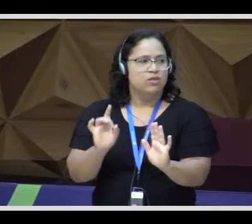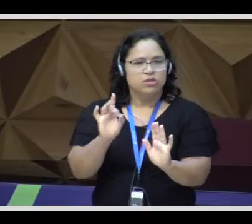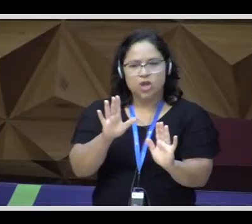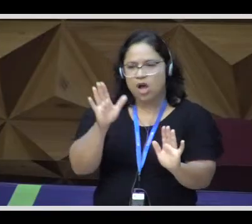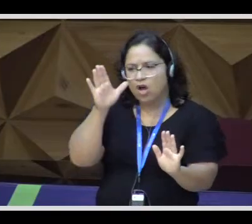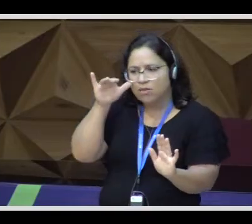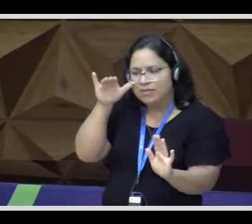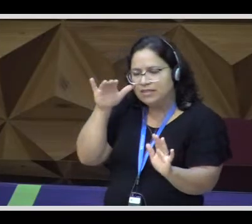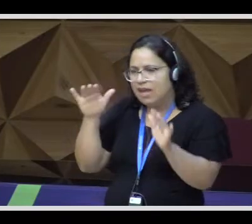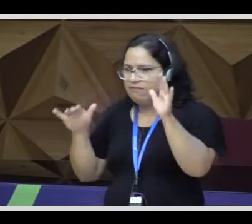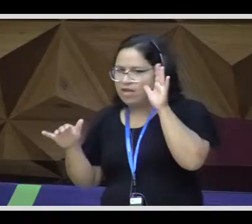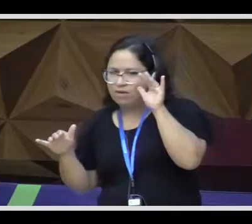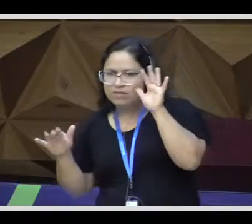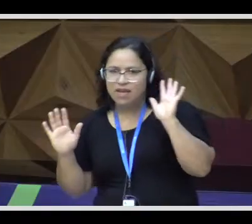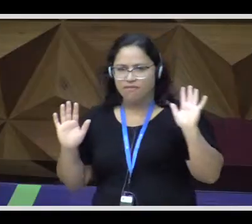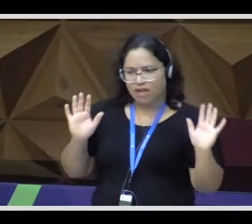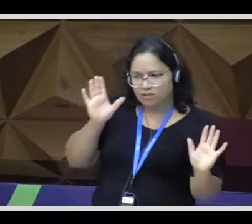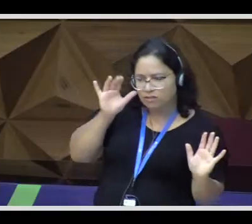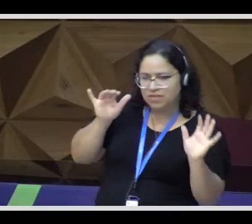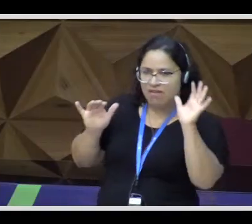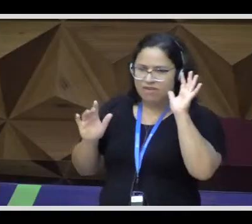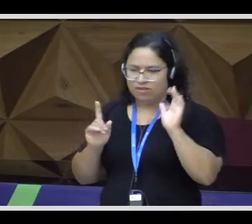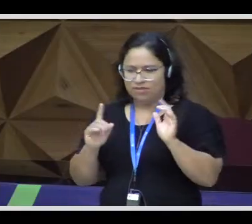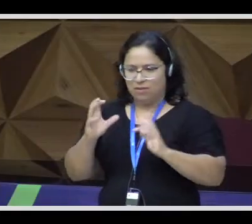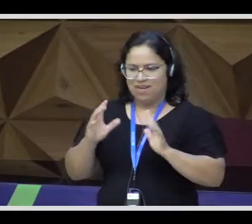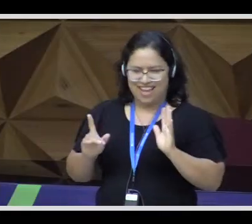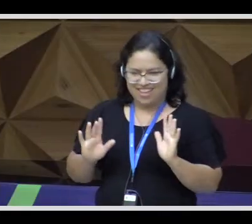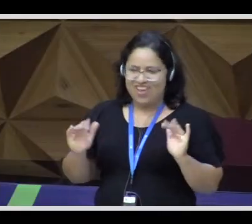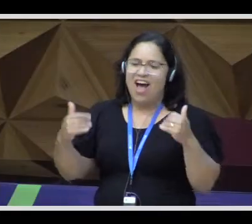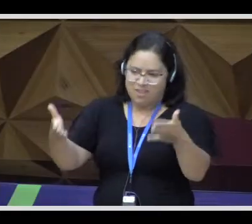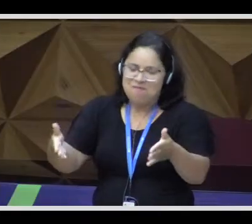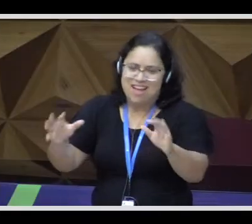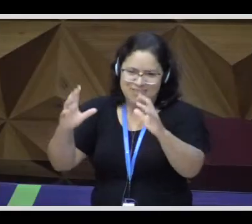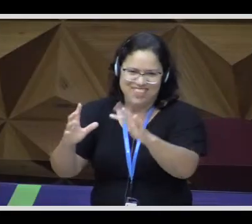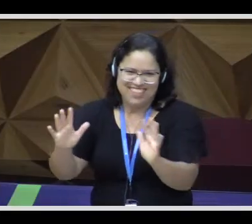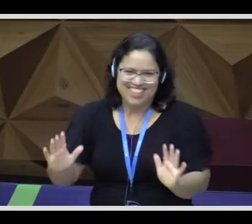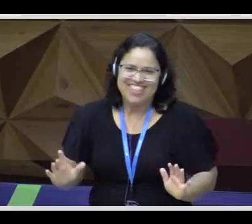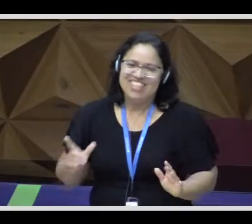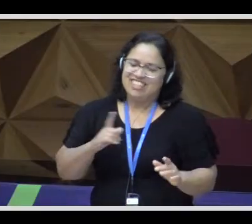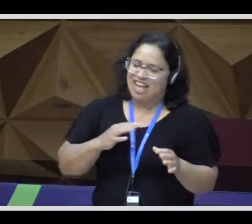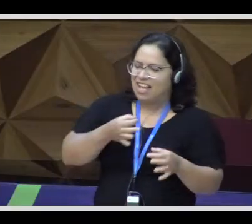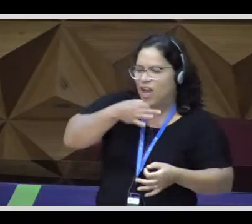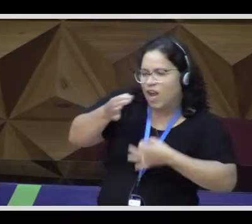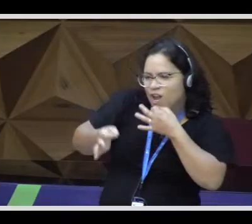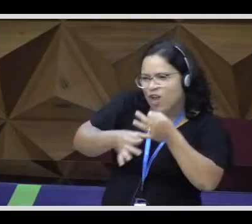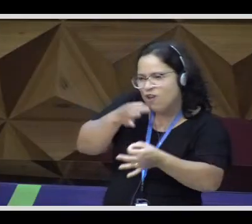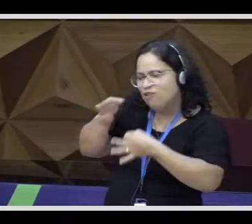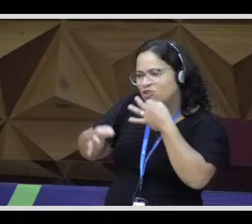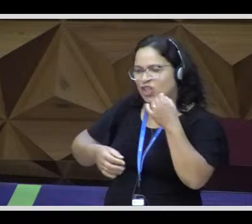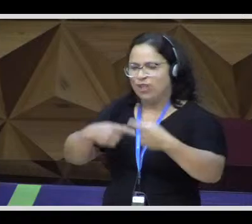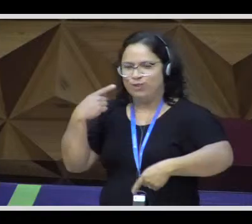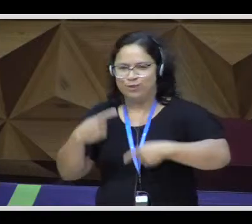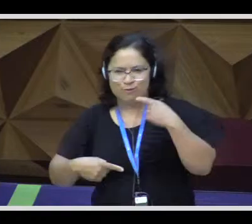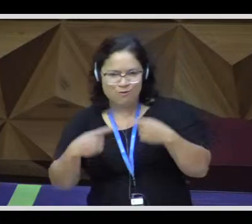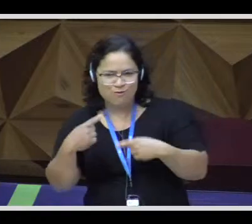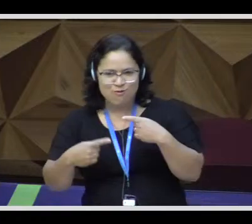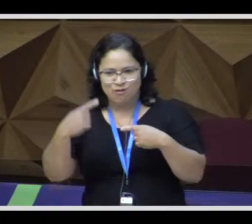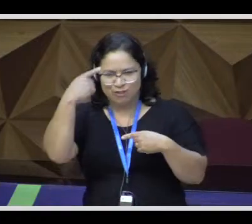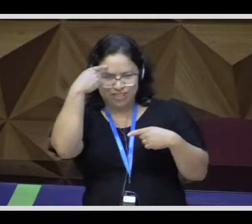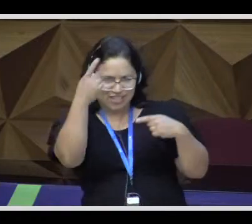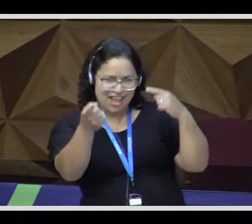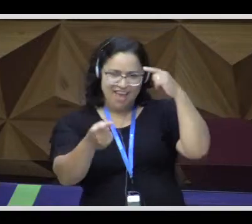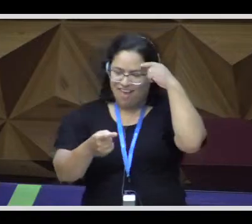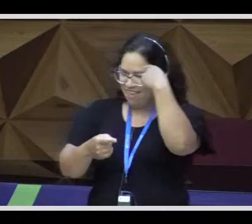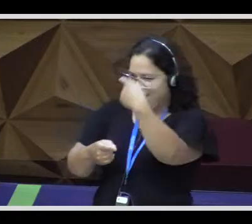fighting. And then we make criticism, we discuss, we give ideas. And based